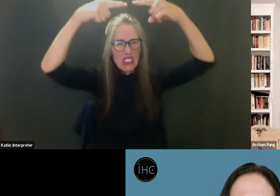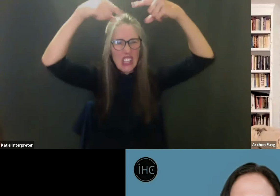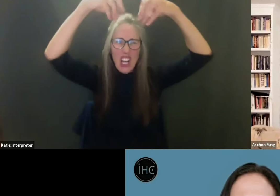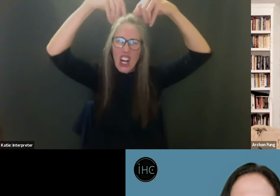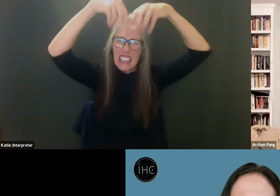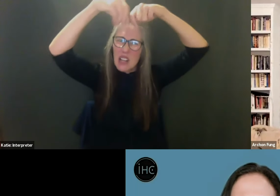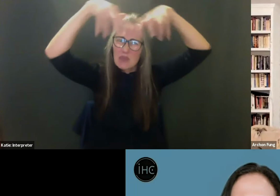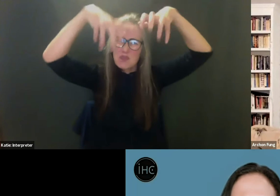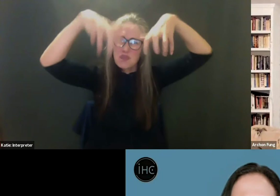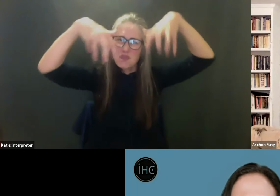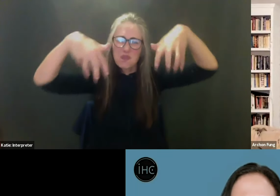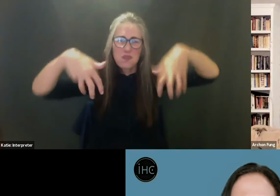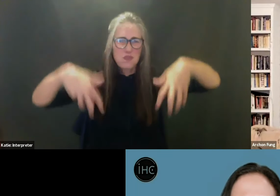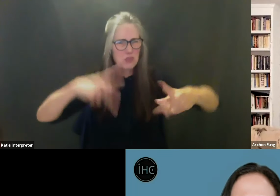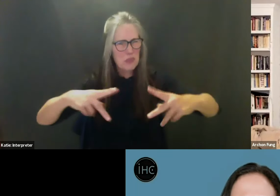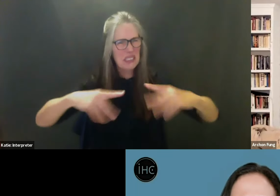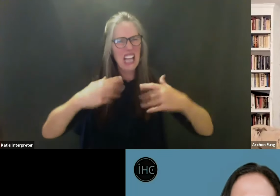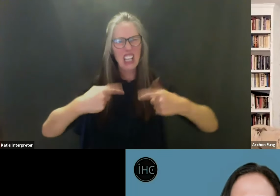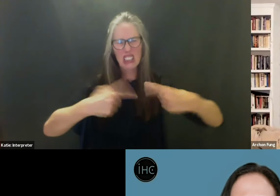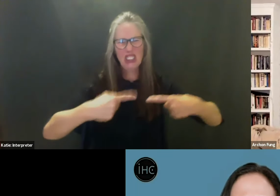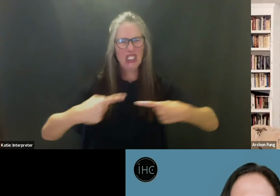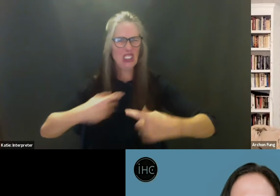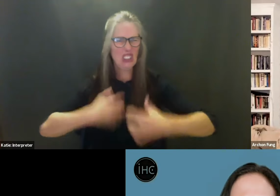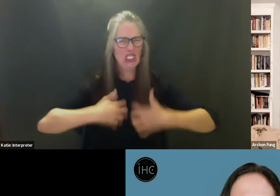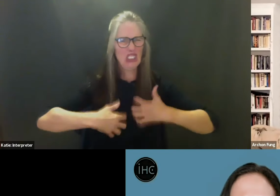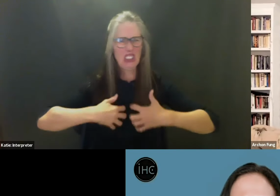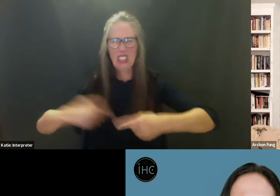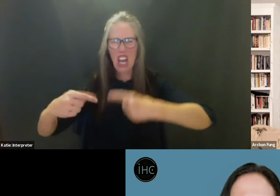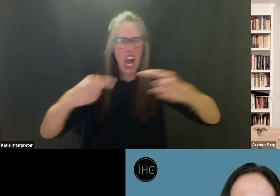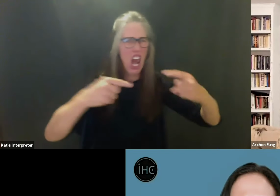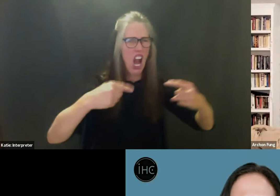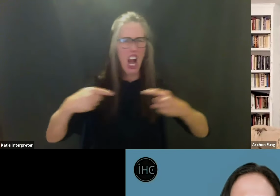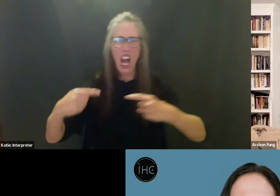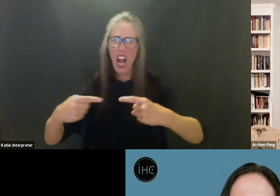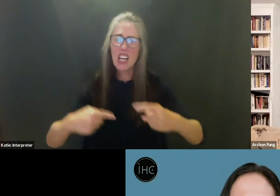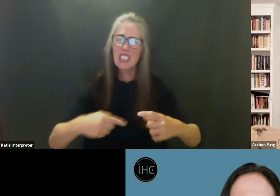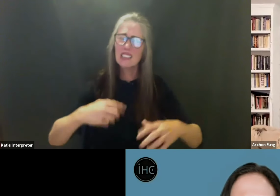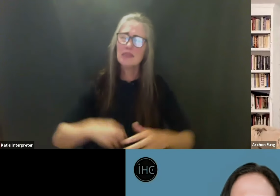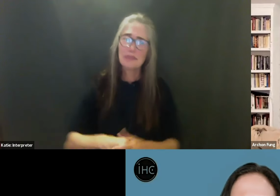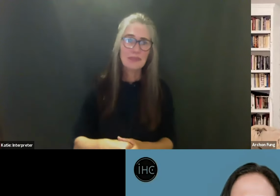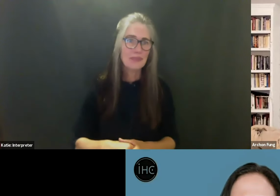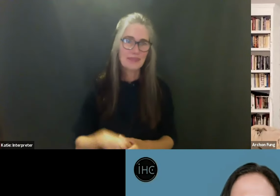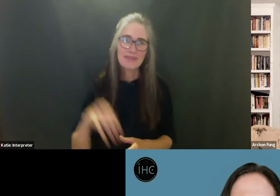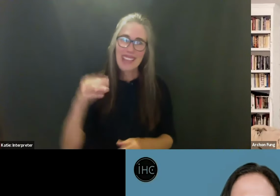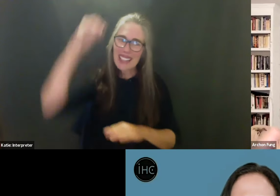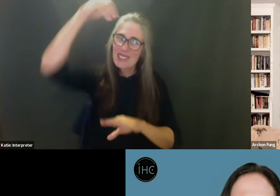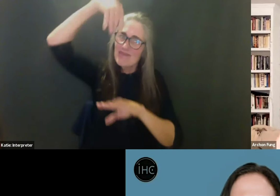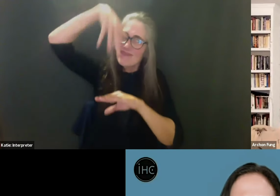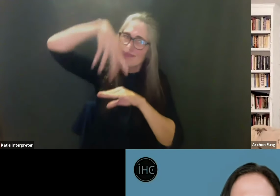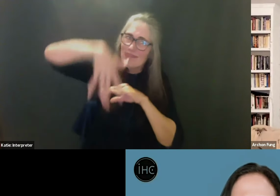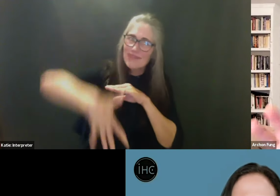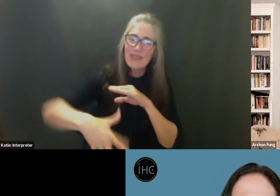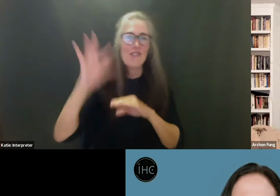local federal point. I think it is very, very difficult in a wide aperture moment. Well,